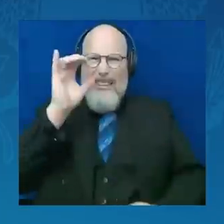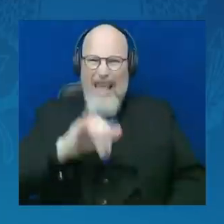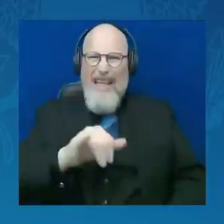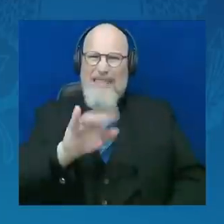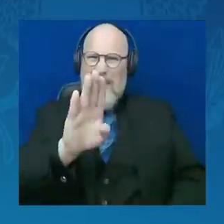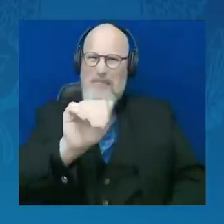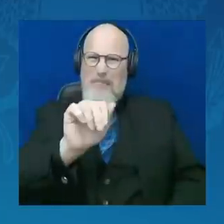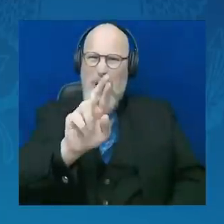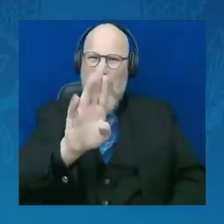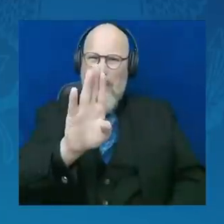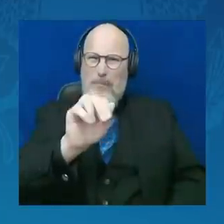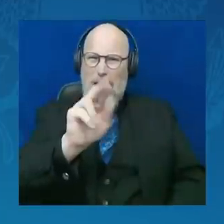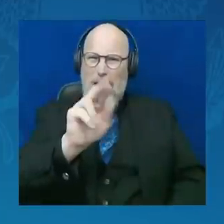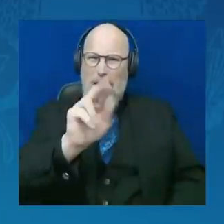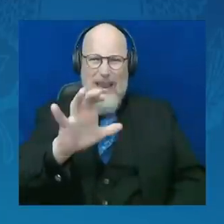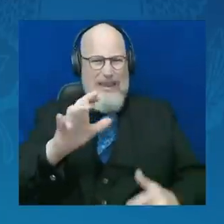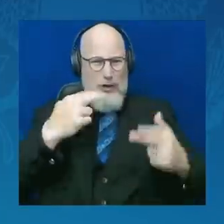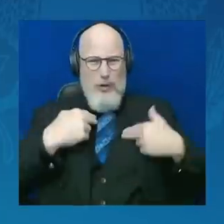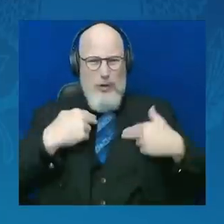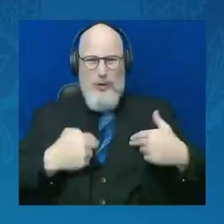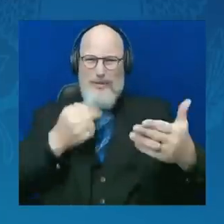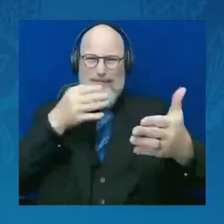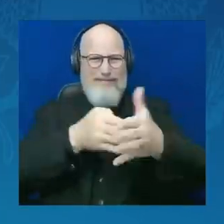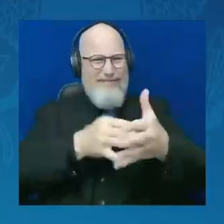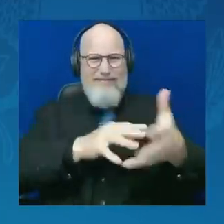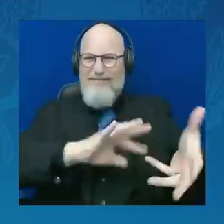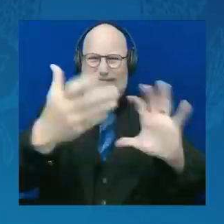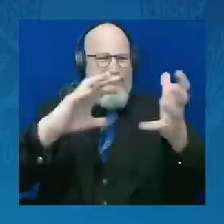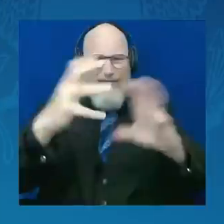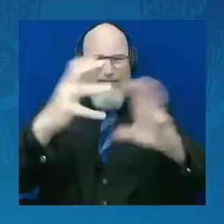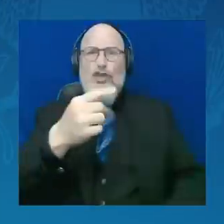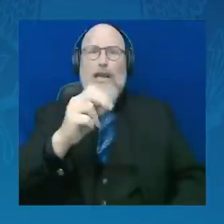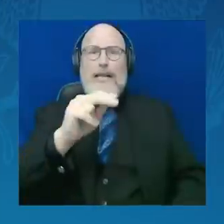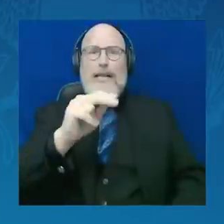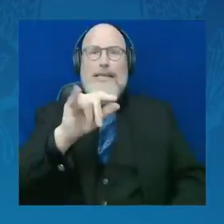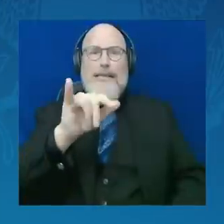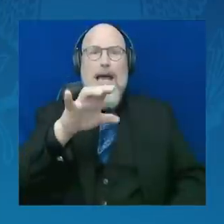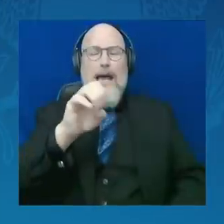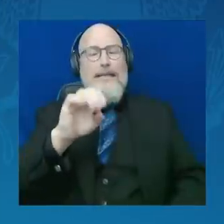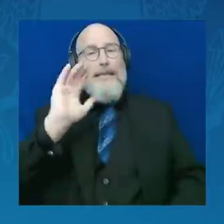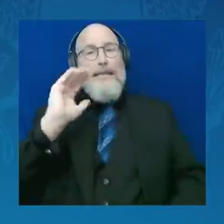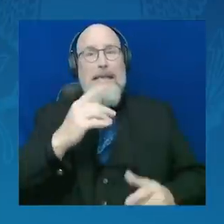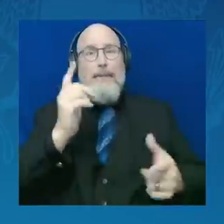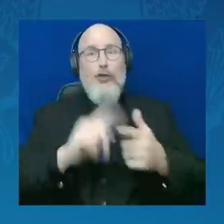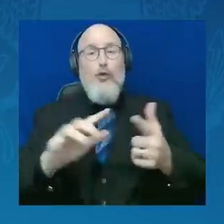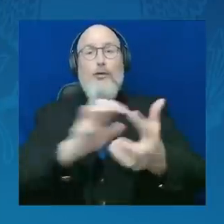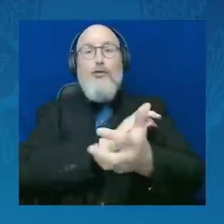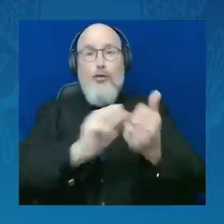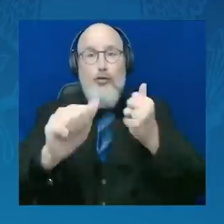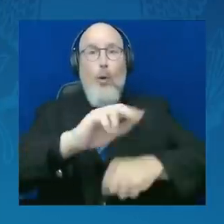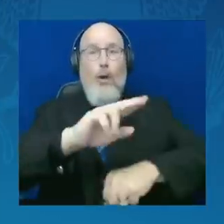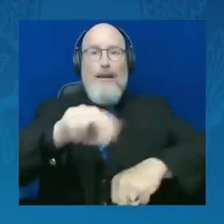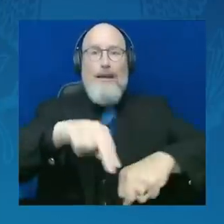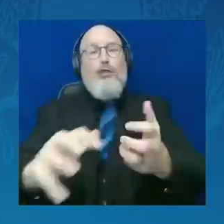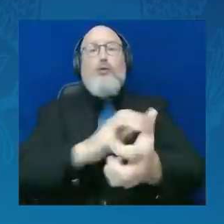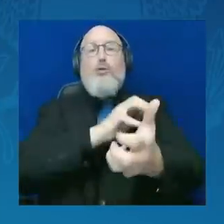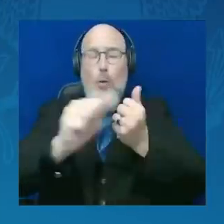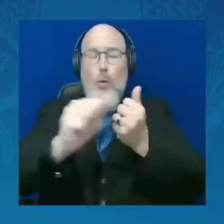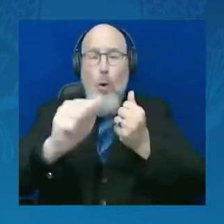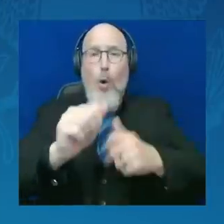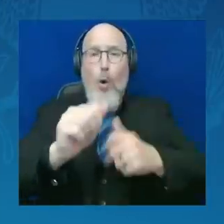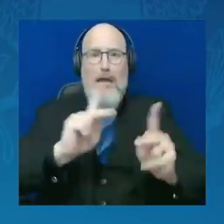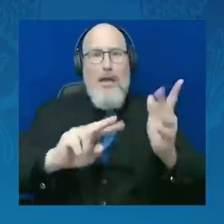a genocide. It aims at eliminating and destroying a nation. Hence, we have to stand and present a very tough stance here